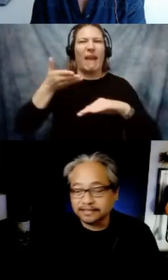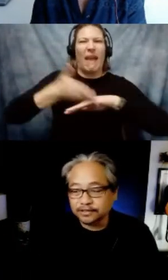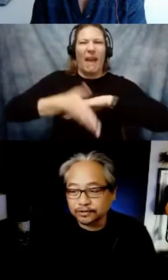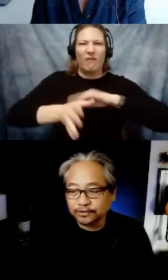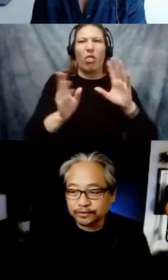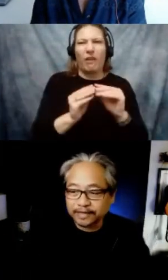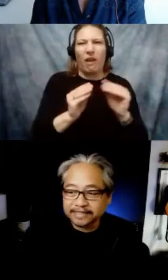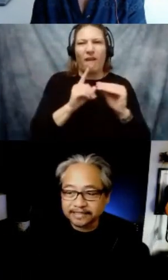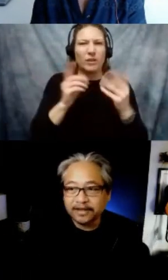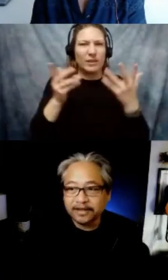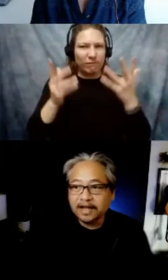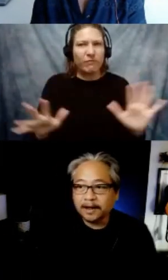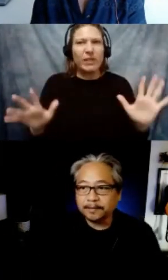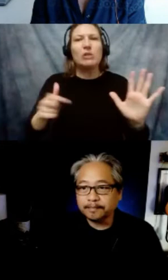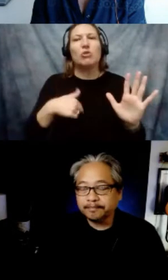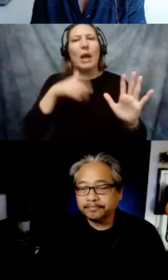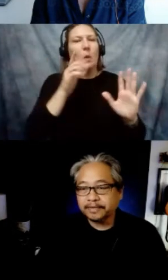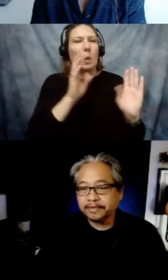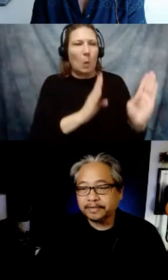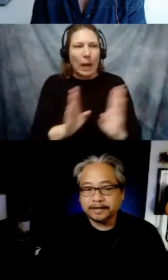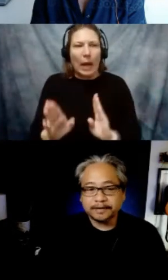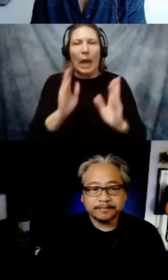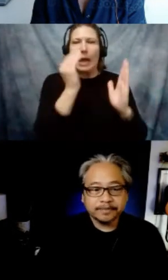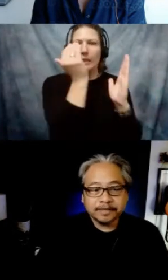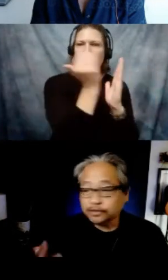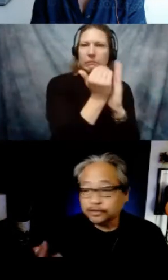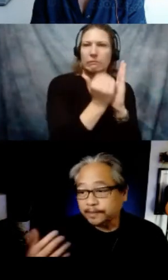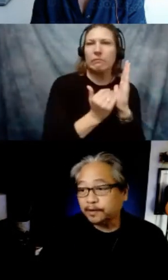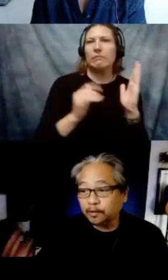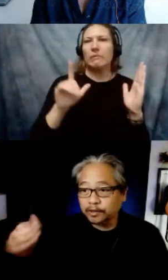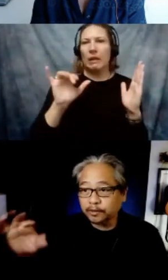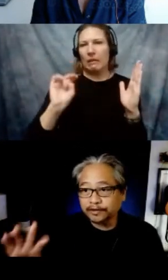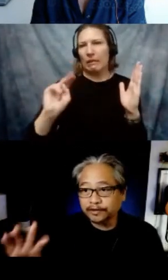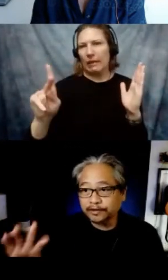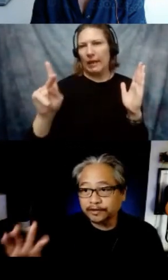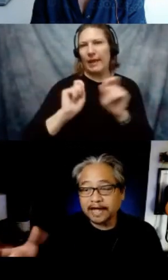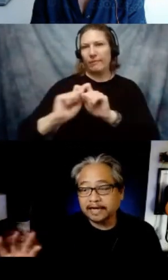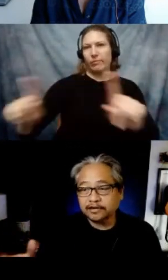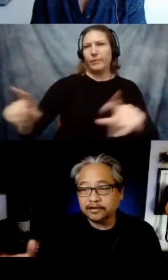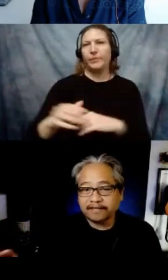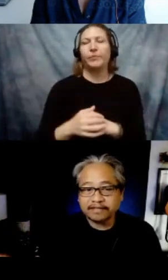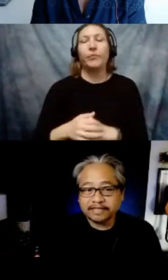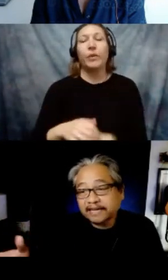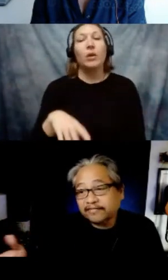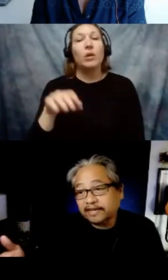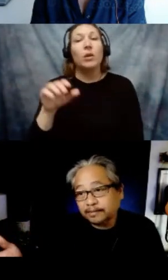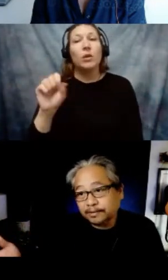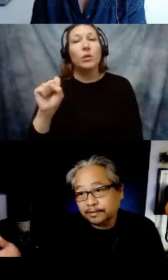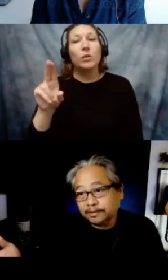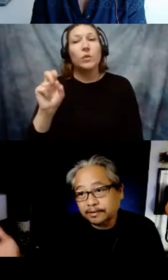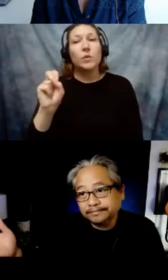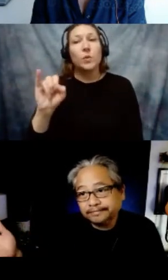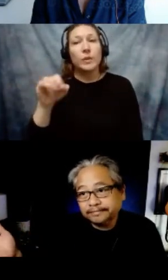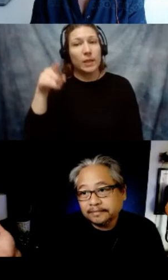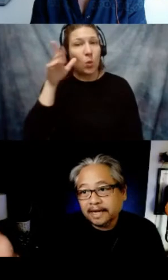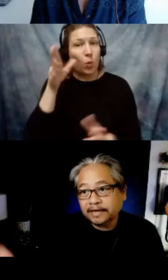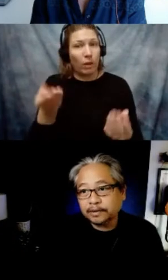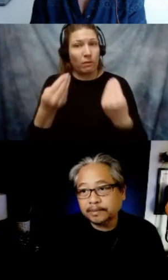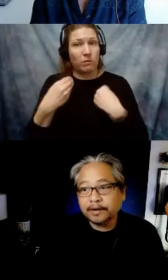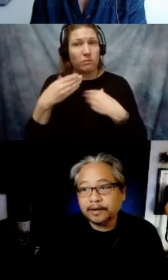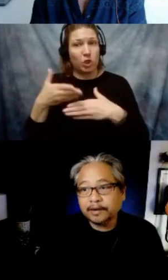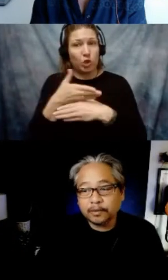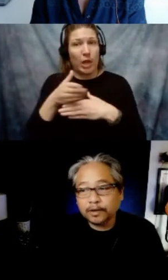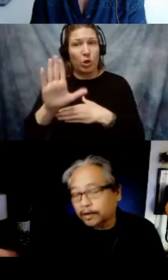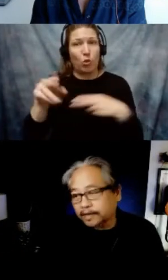Susie, people are wondering whether or not you'll have the deck available. I know it'll be part of the recording, but yeah, I can. Yes,